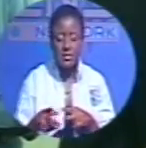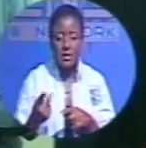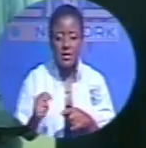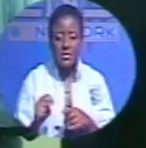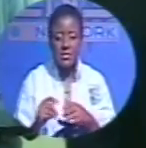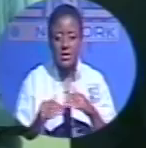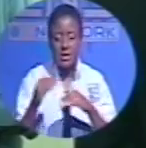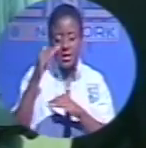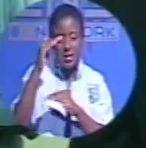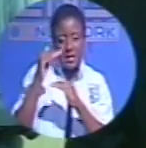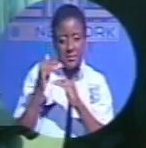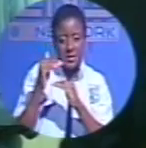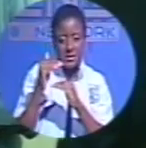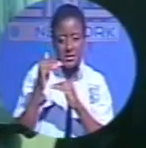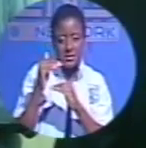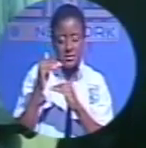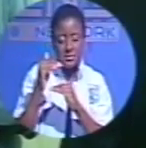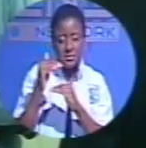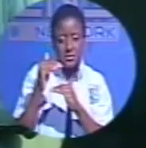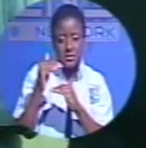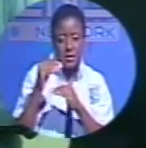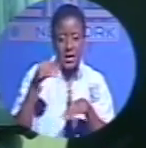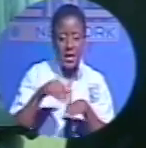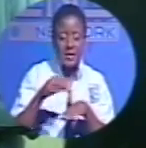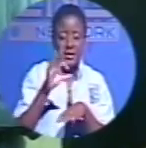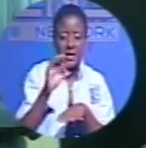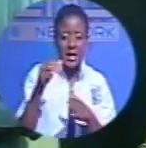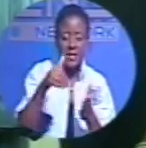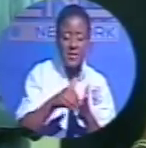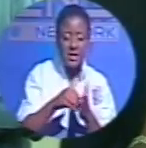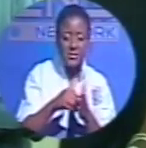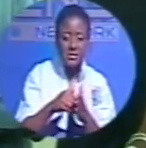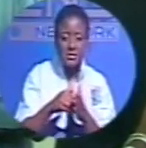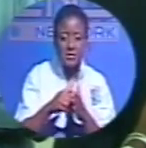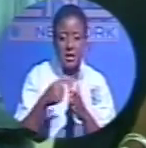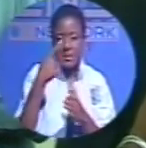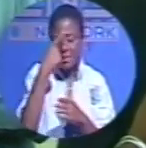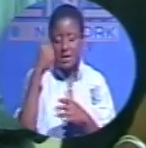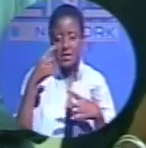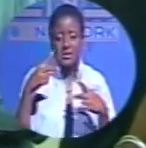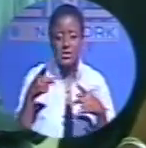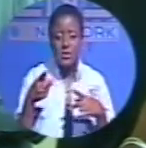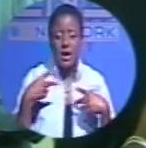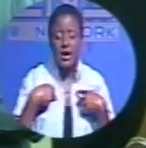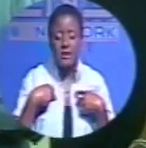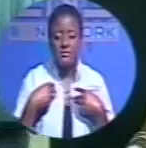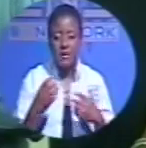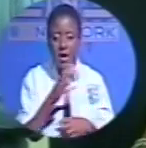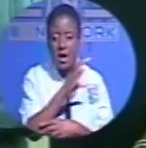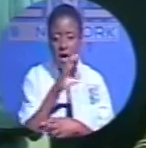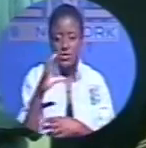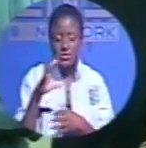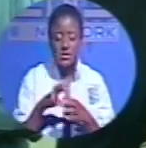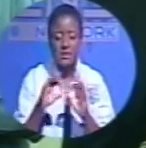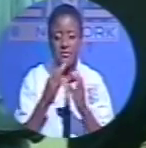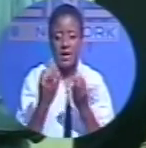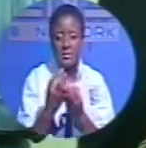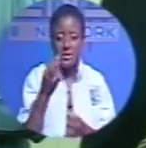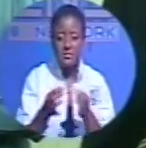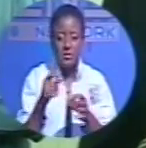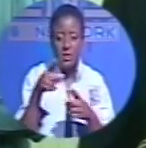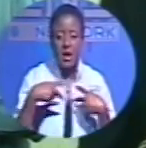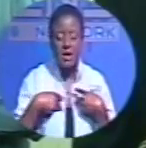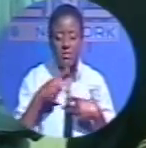at $9,000, was set because you have hundreds of farmers. If you have 1,000 farmers and